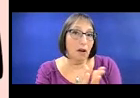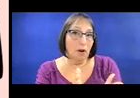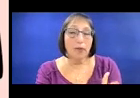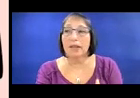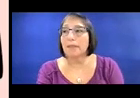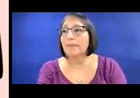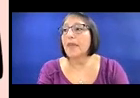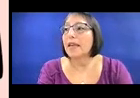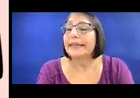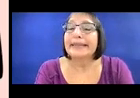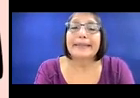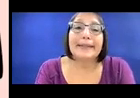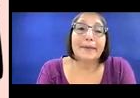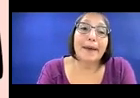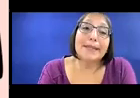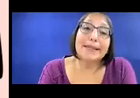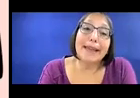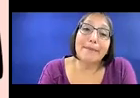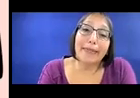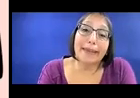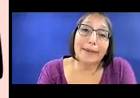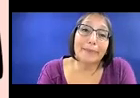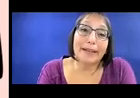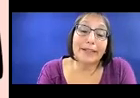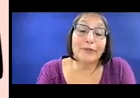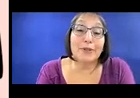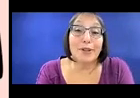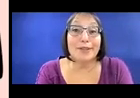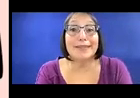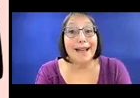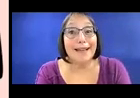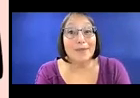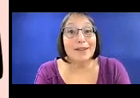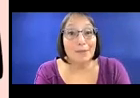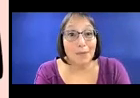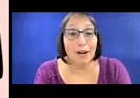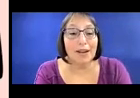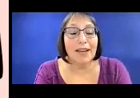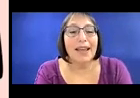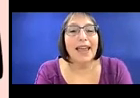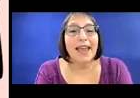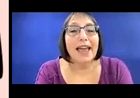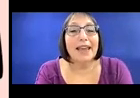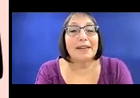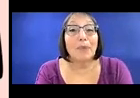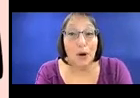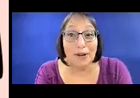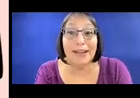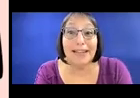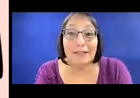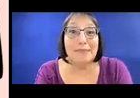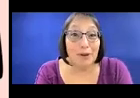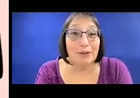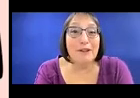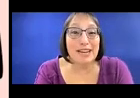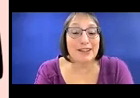our curriculum. So, that was the same method, but different results, yeah, some of it didn't work. And burned, I